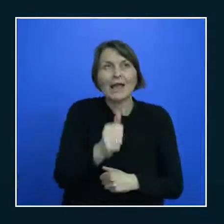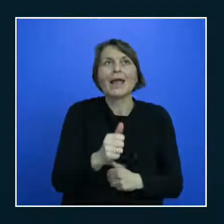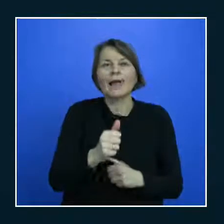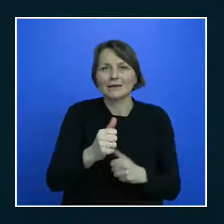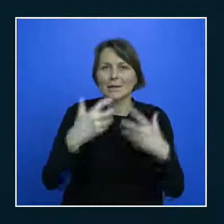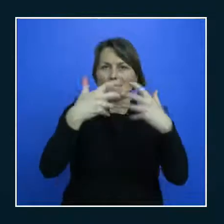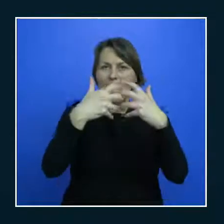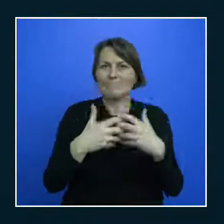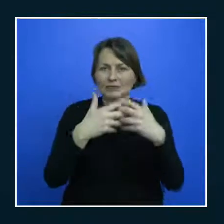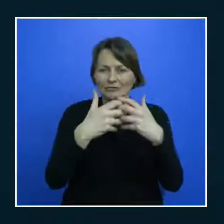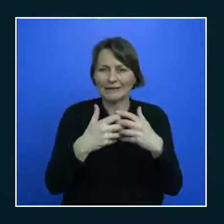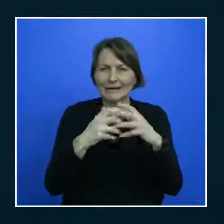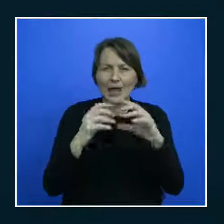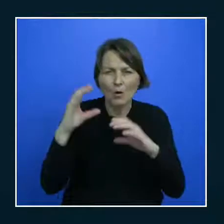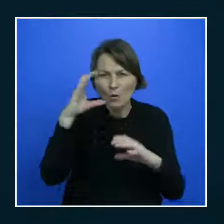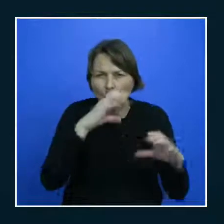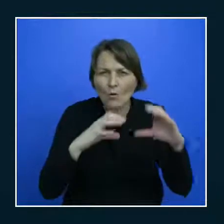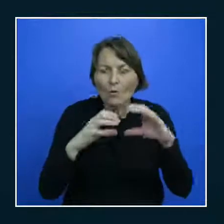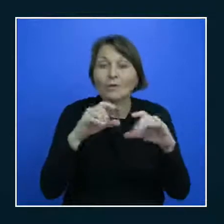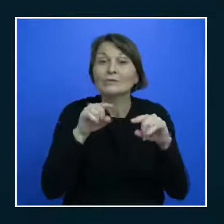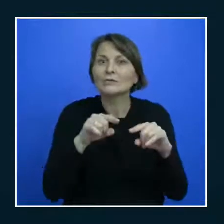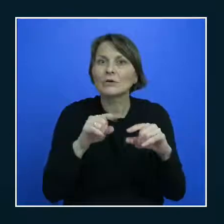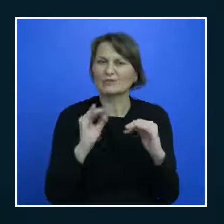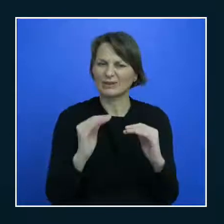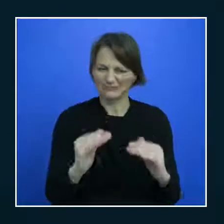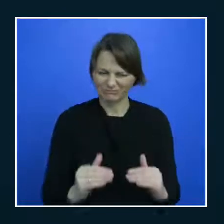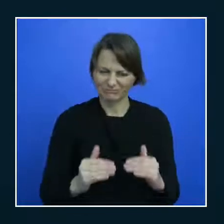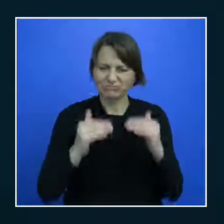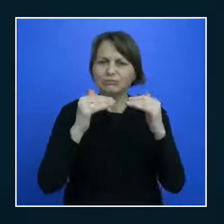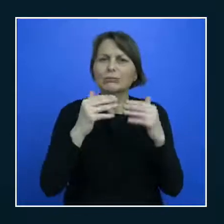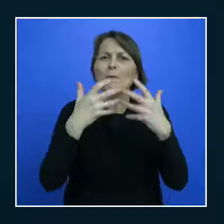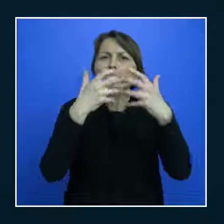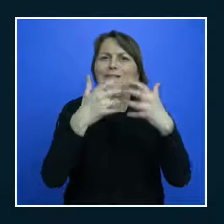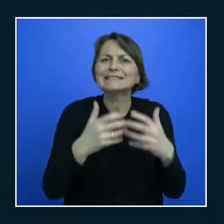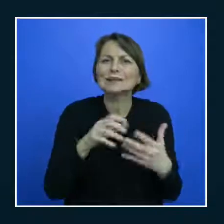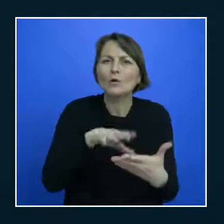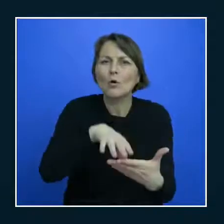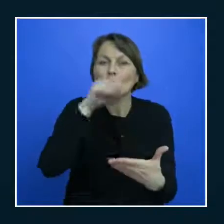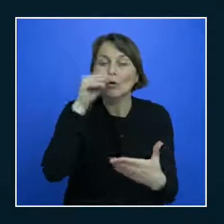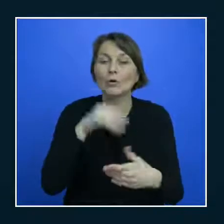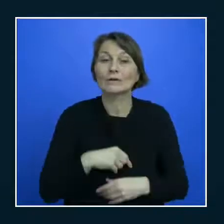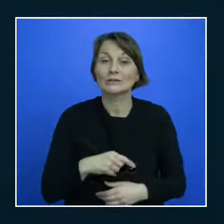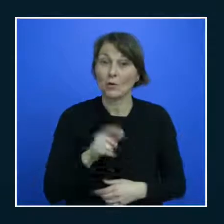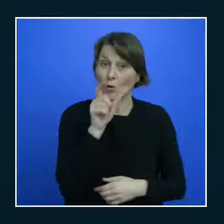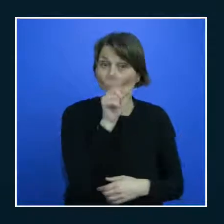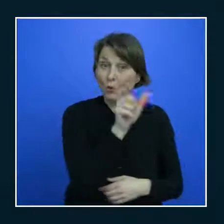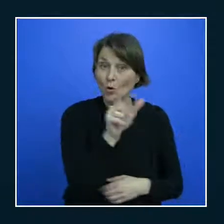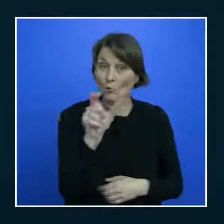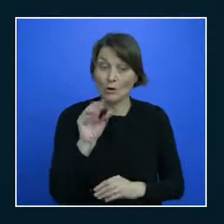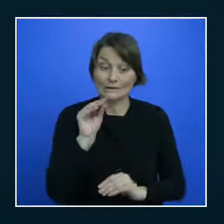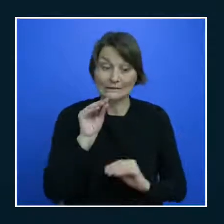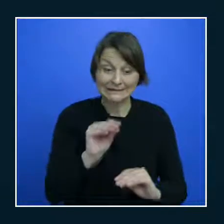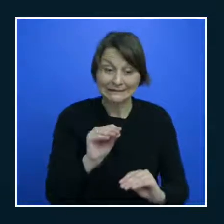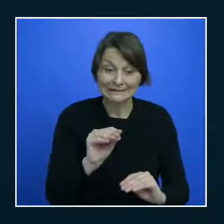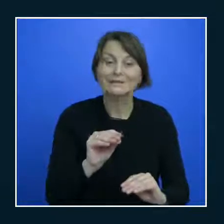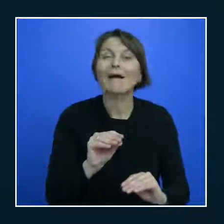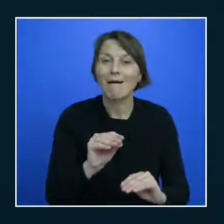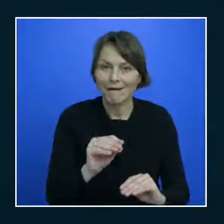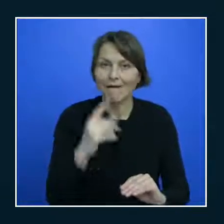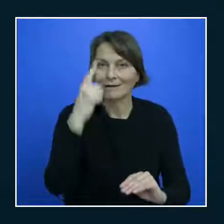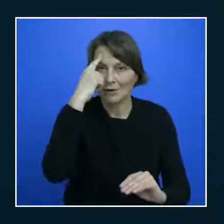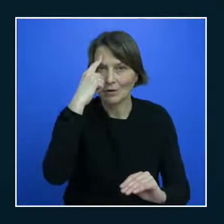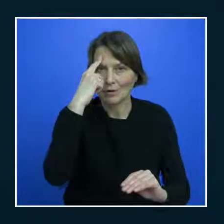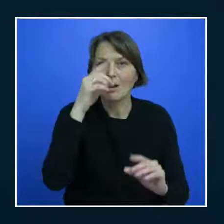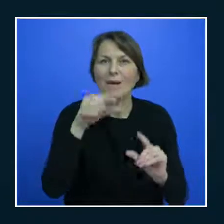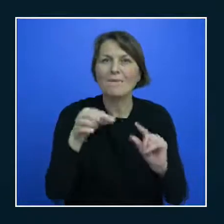advanced machine learning that not only understands the words, but it understands the context. And if you're asking a